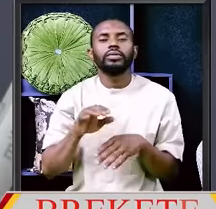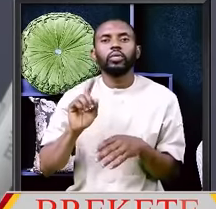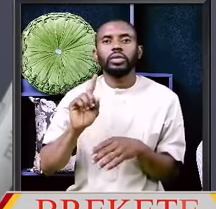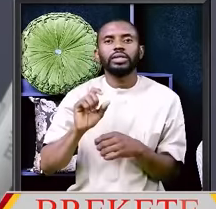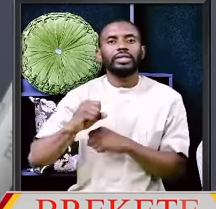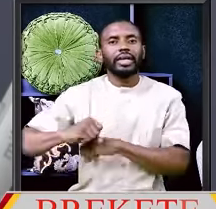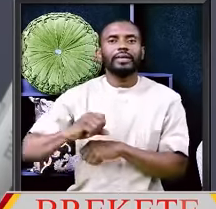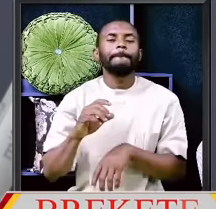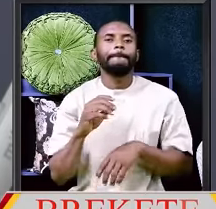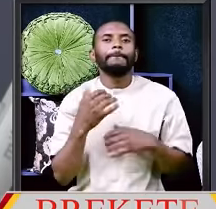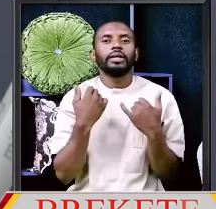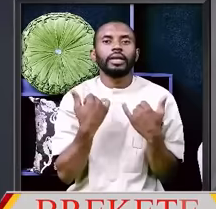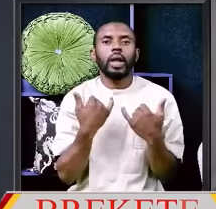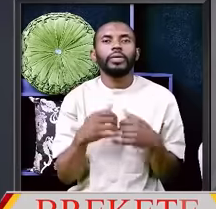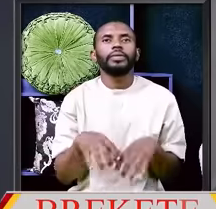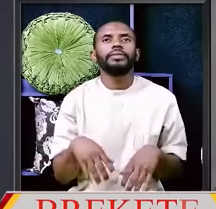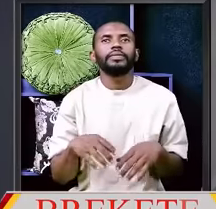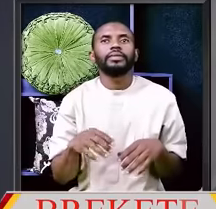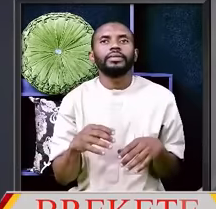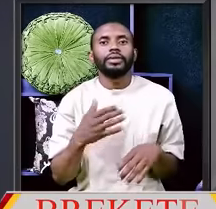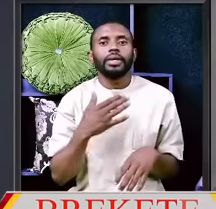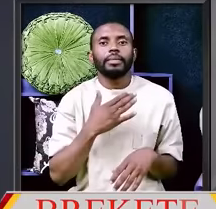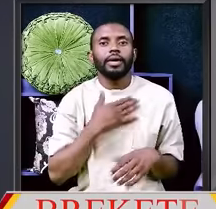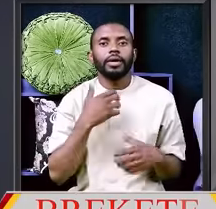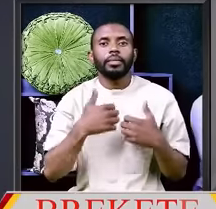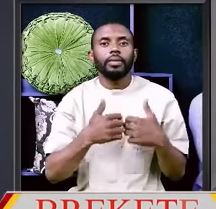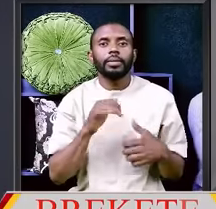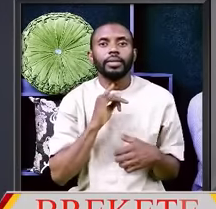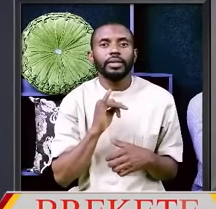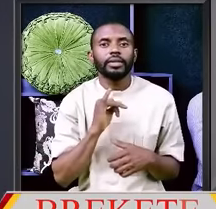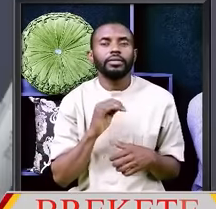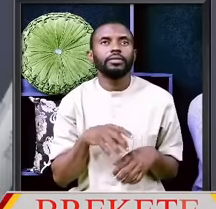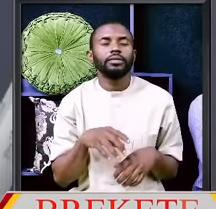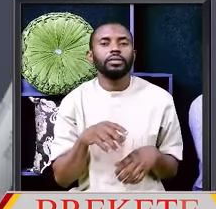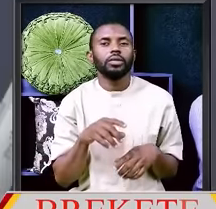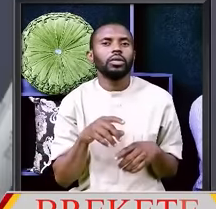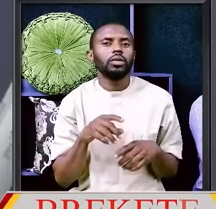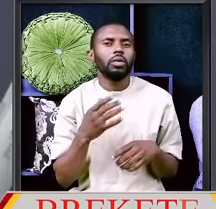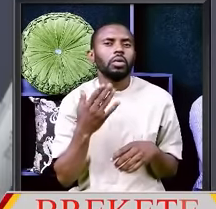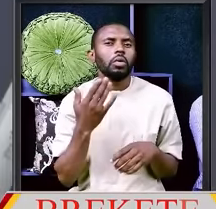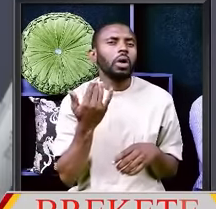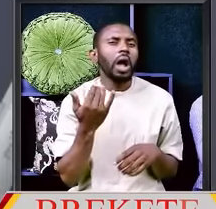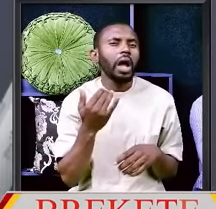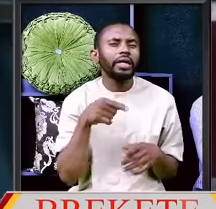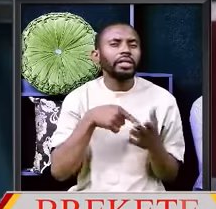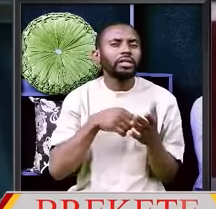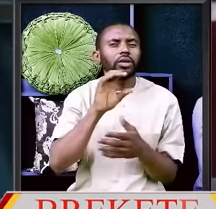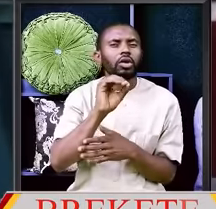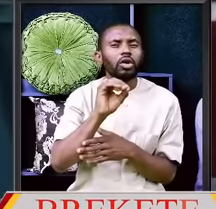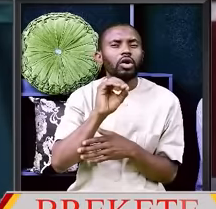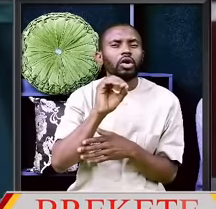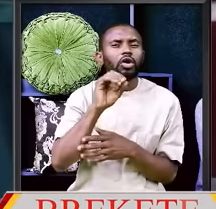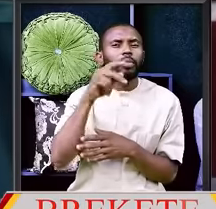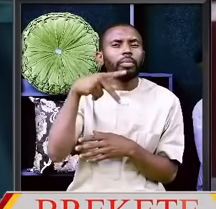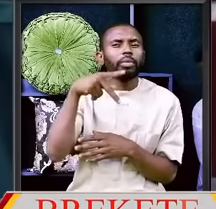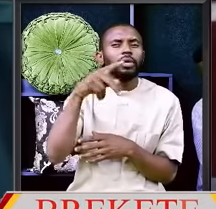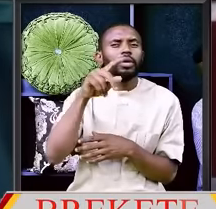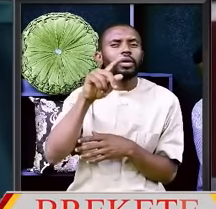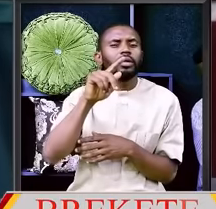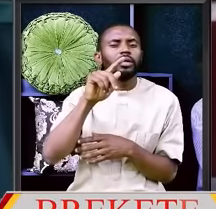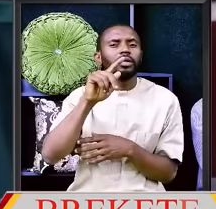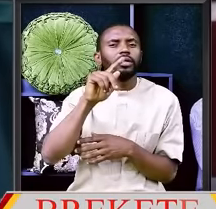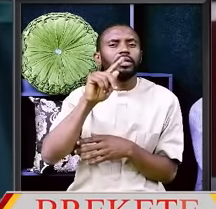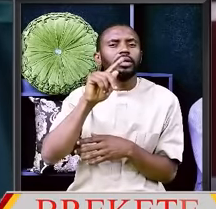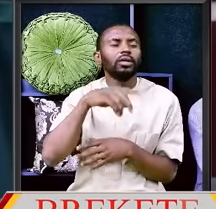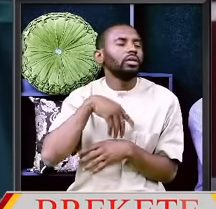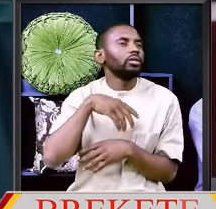sir. Now, sir, my problem is that why is this autopsy taking so long? Yes.